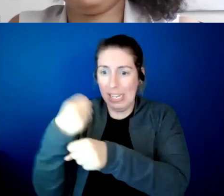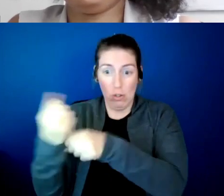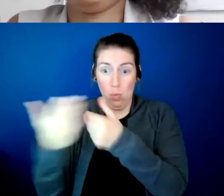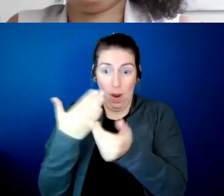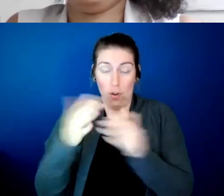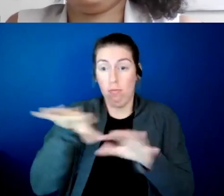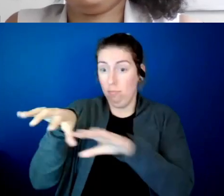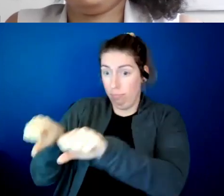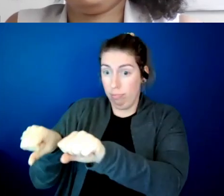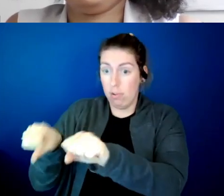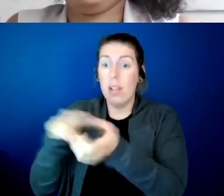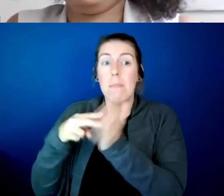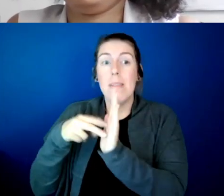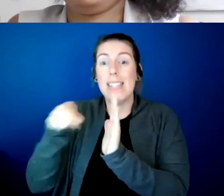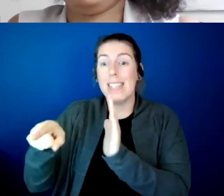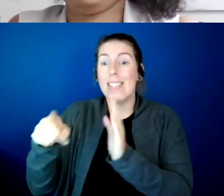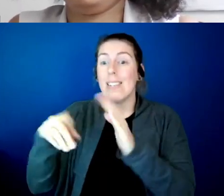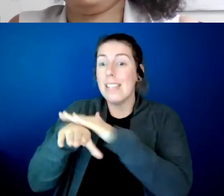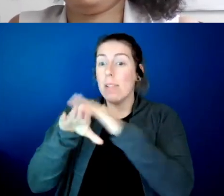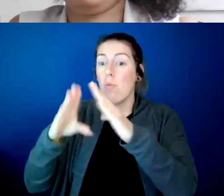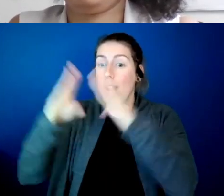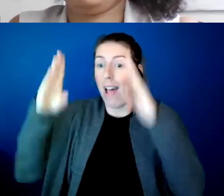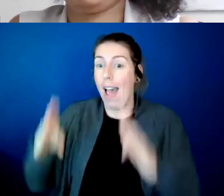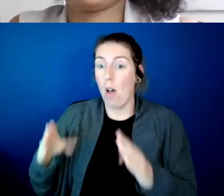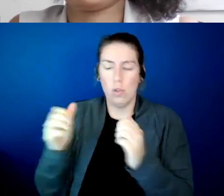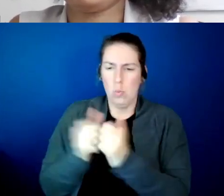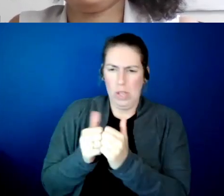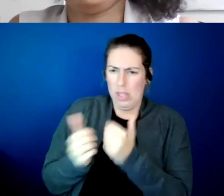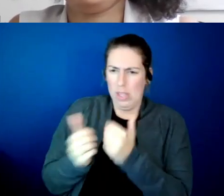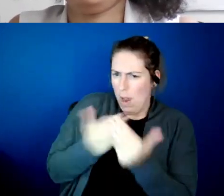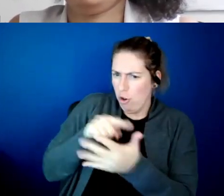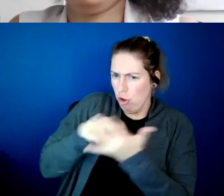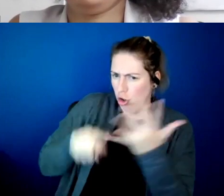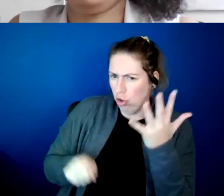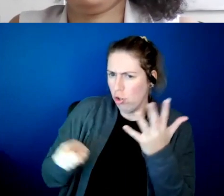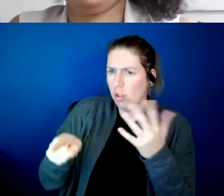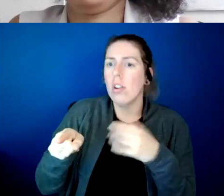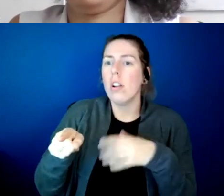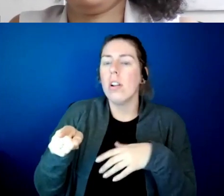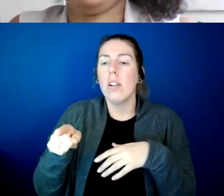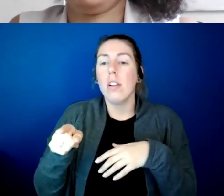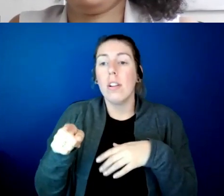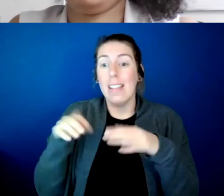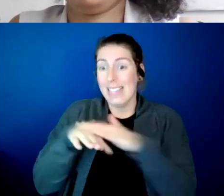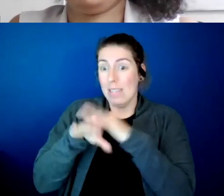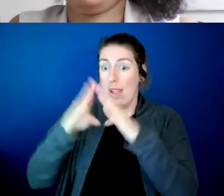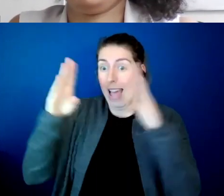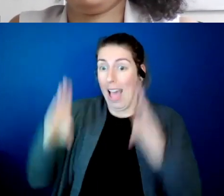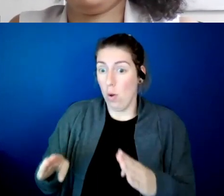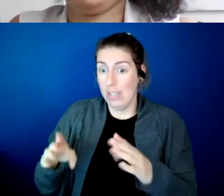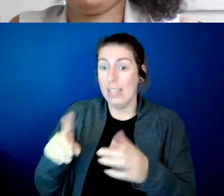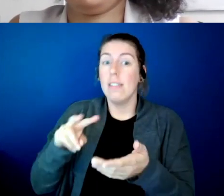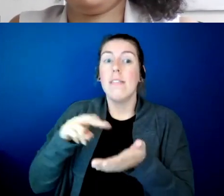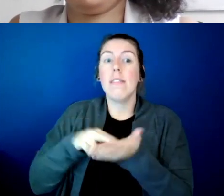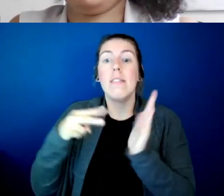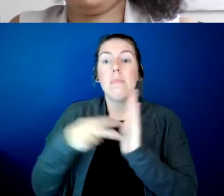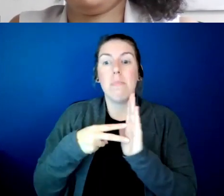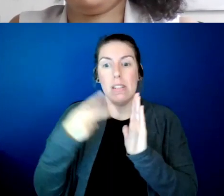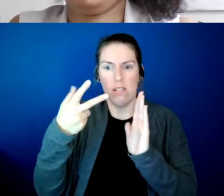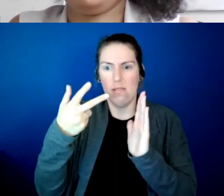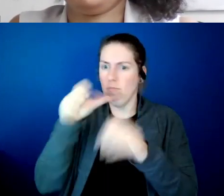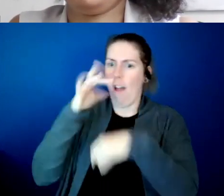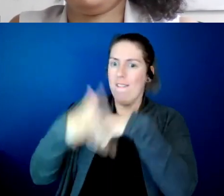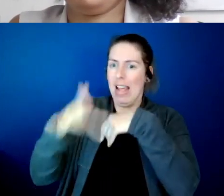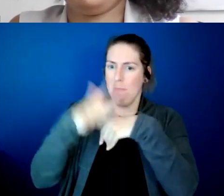it means that that, you know, place with whatever accessibility needs had been built into it was taken out of the market, away